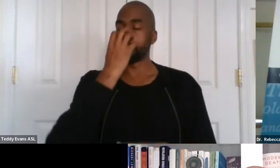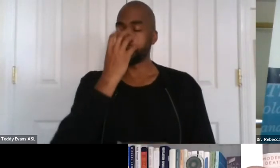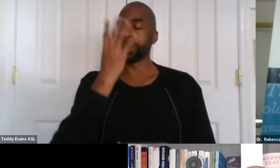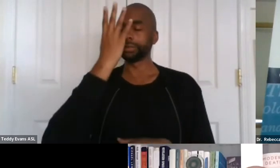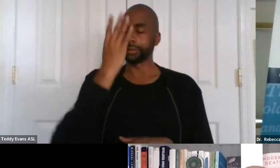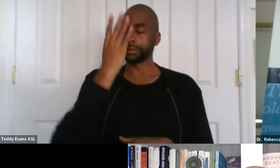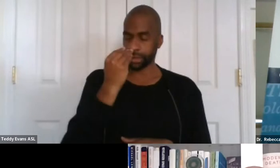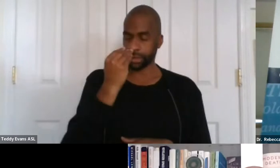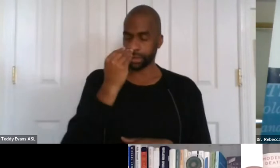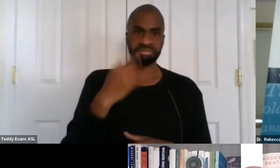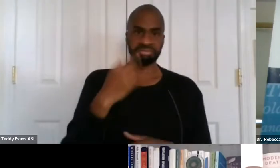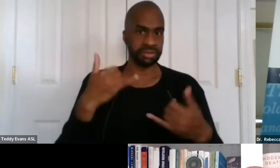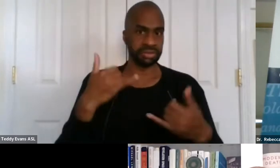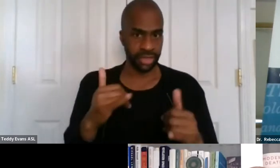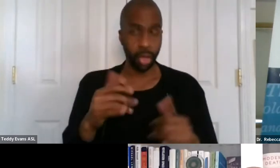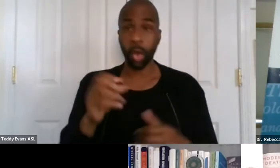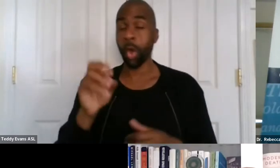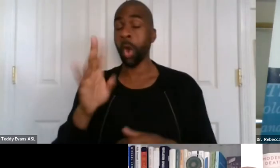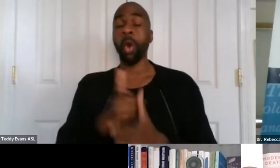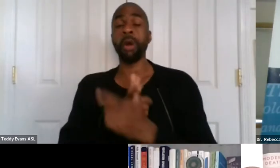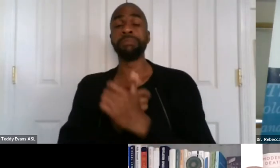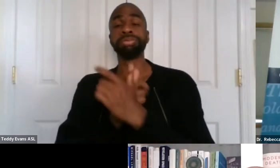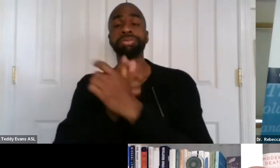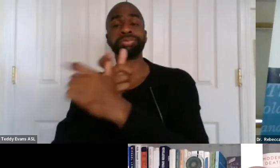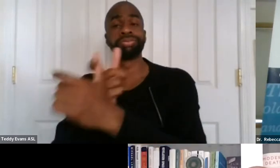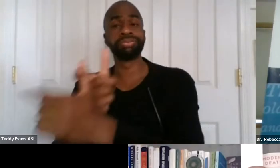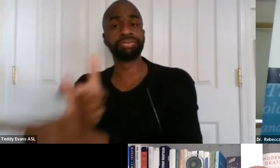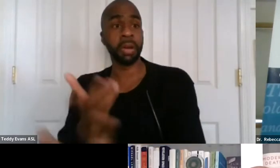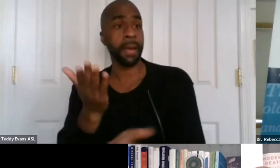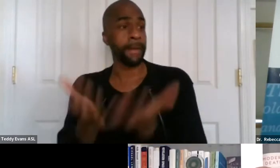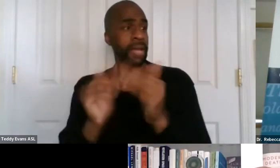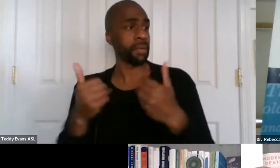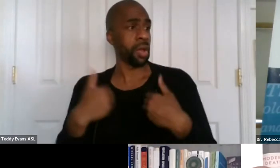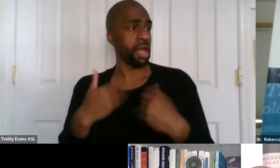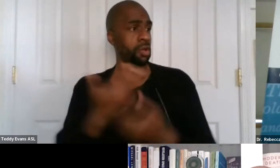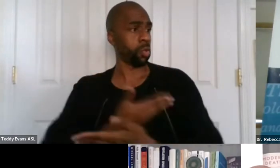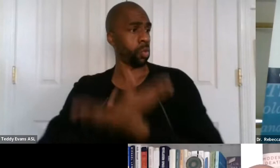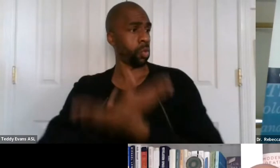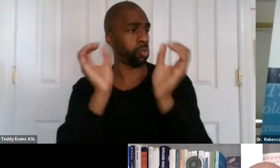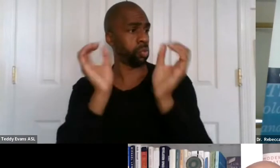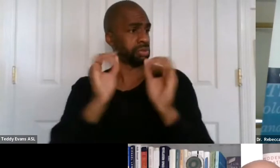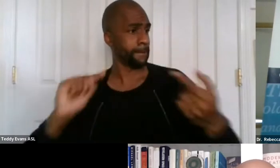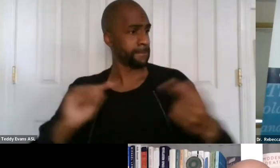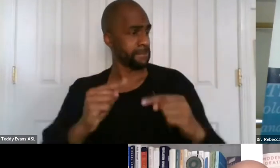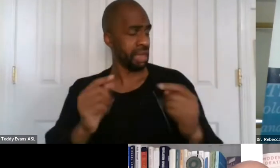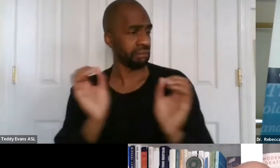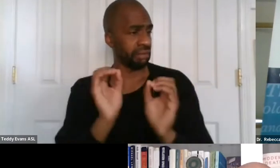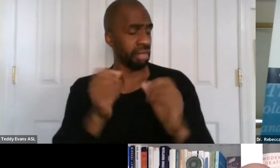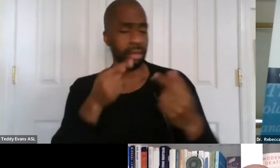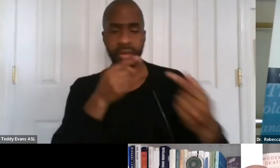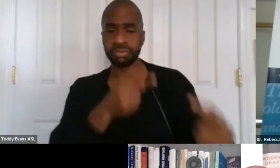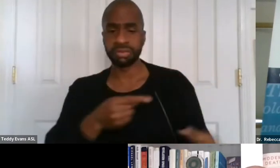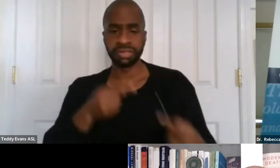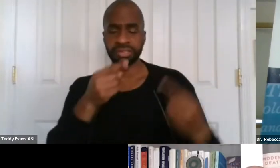have a lot of nociception, but they may not have any pain, they may not have any suffering. But most of the times when I am seeing patients, or when